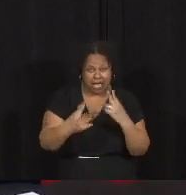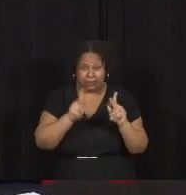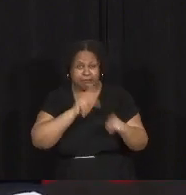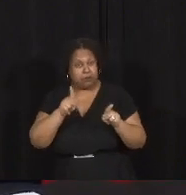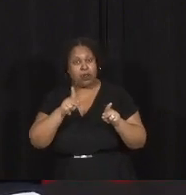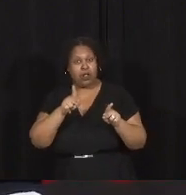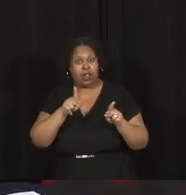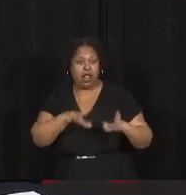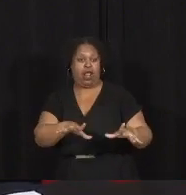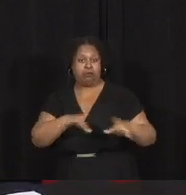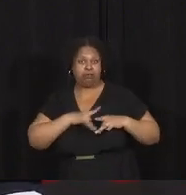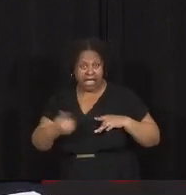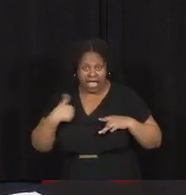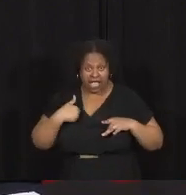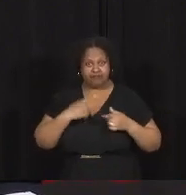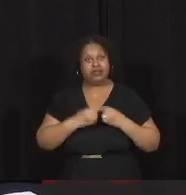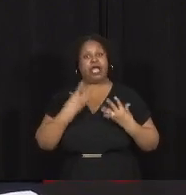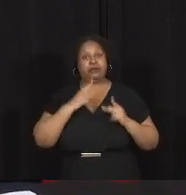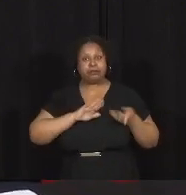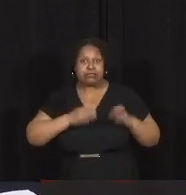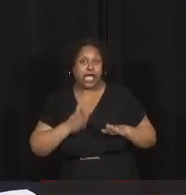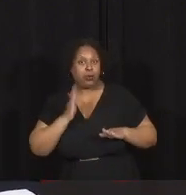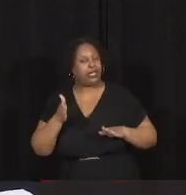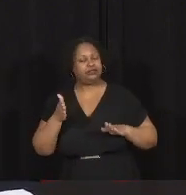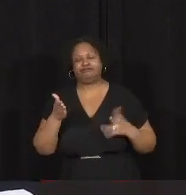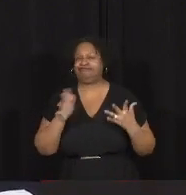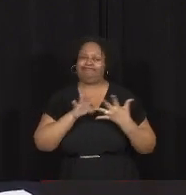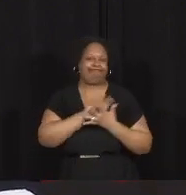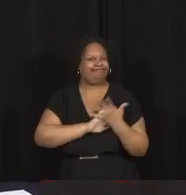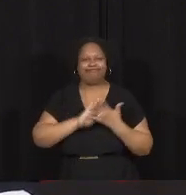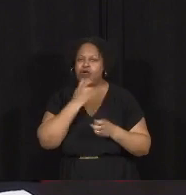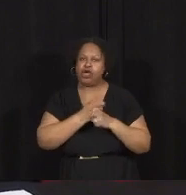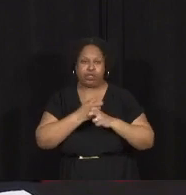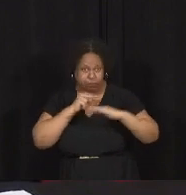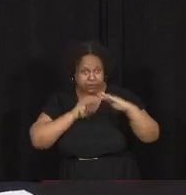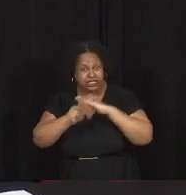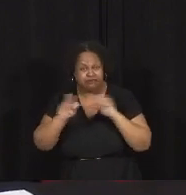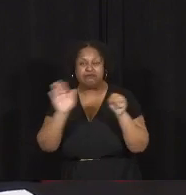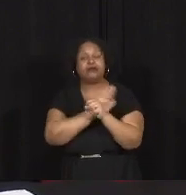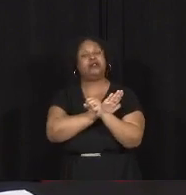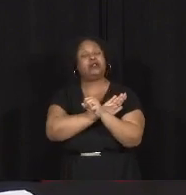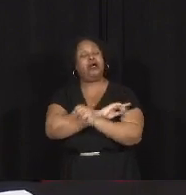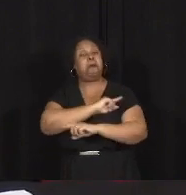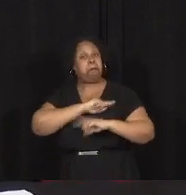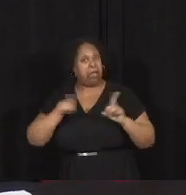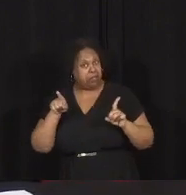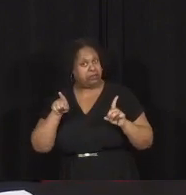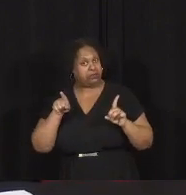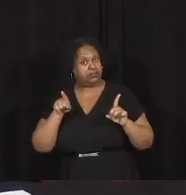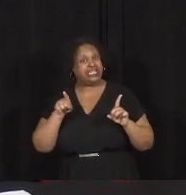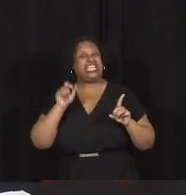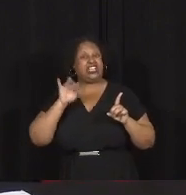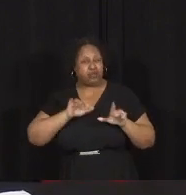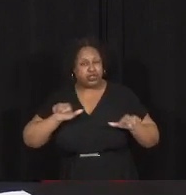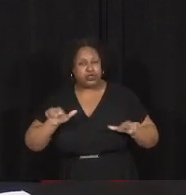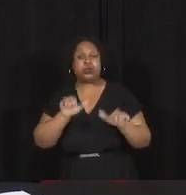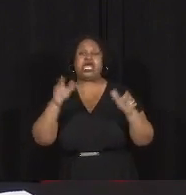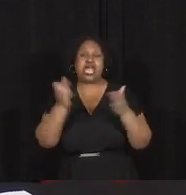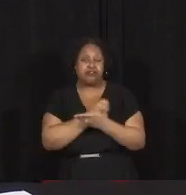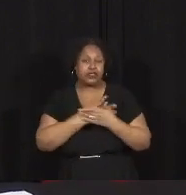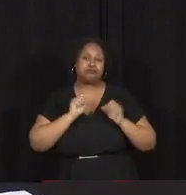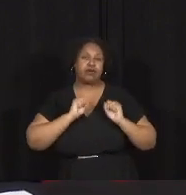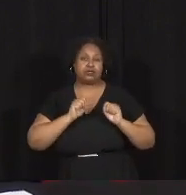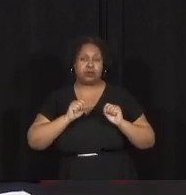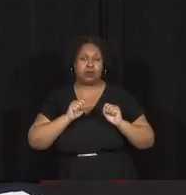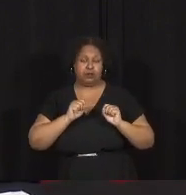But I think it is reasonable to say that if we do everything that